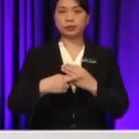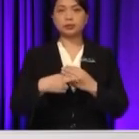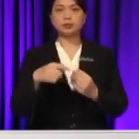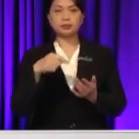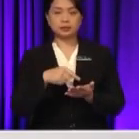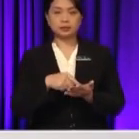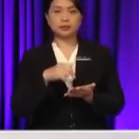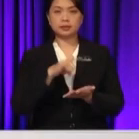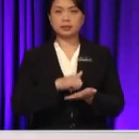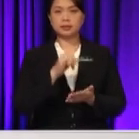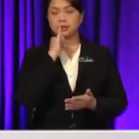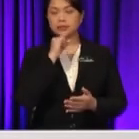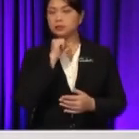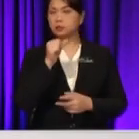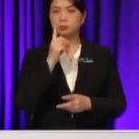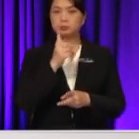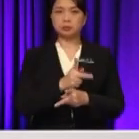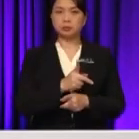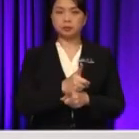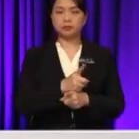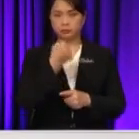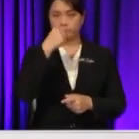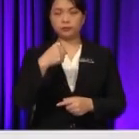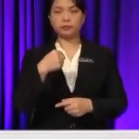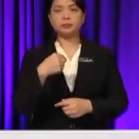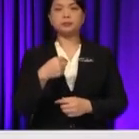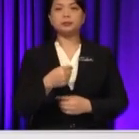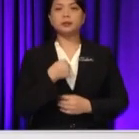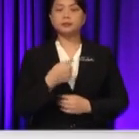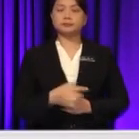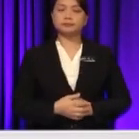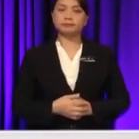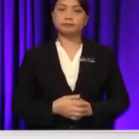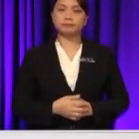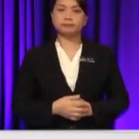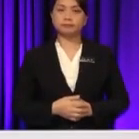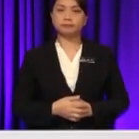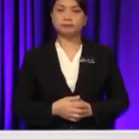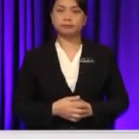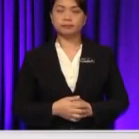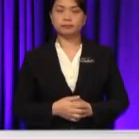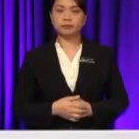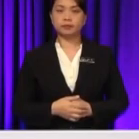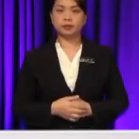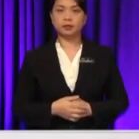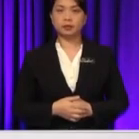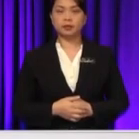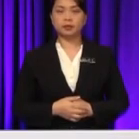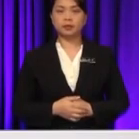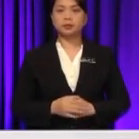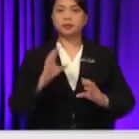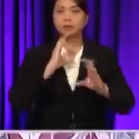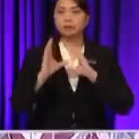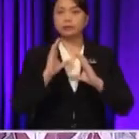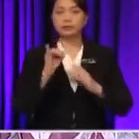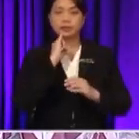not a proper lively contribution for me. Okay, the most important thing about being together is that the conversation is spontaneous. If